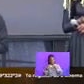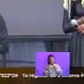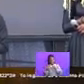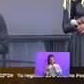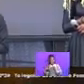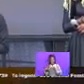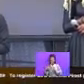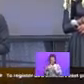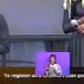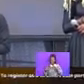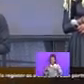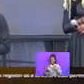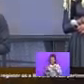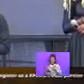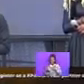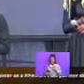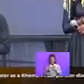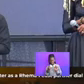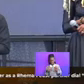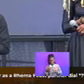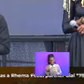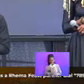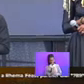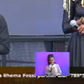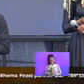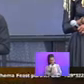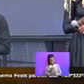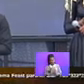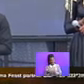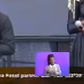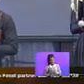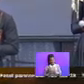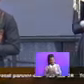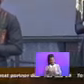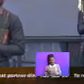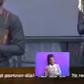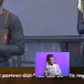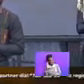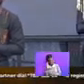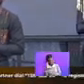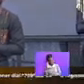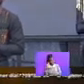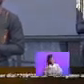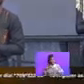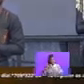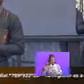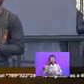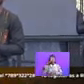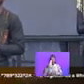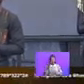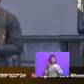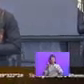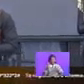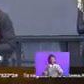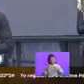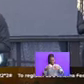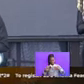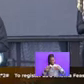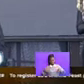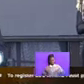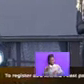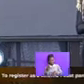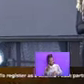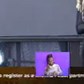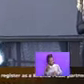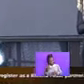without touching anybody just like as I was speaking like this we were hearing how God was opening people's